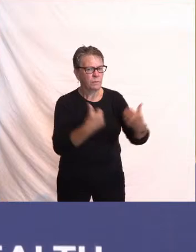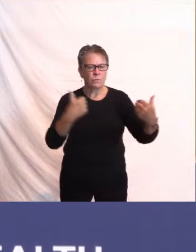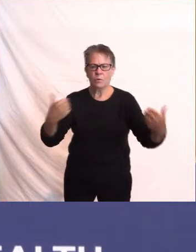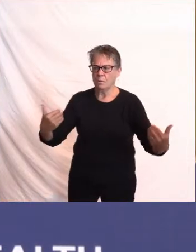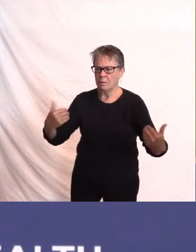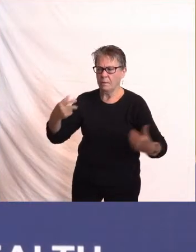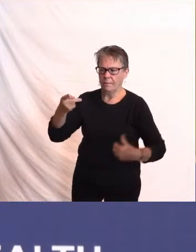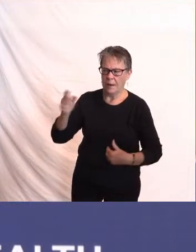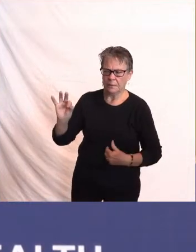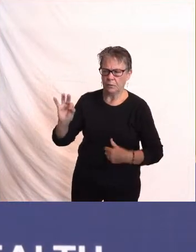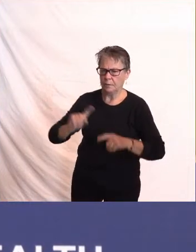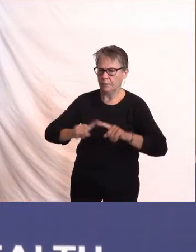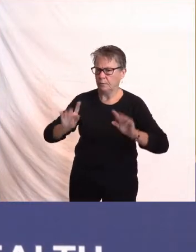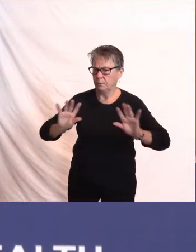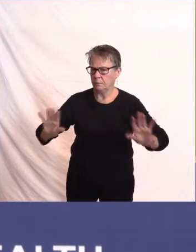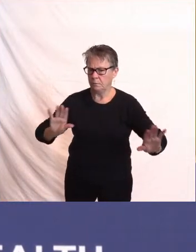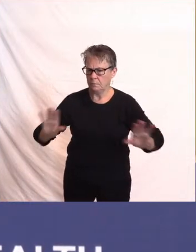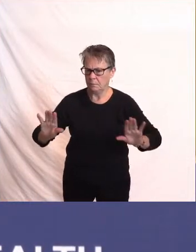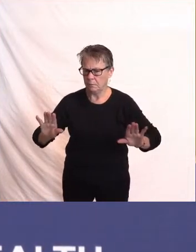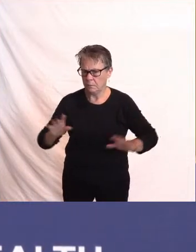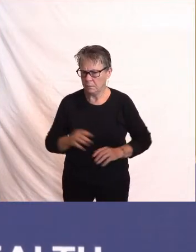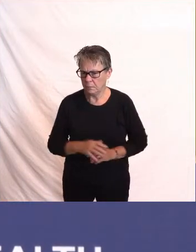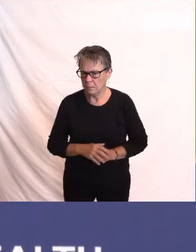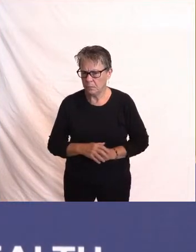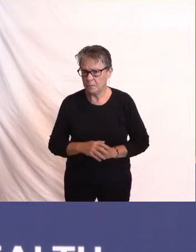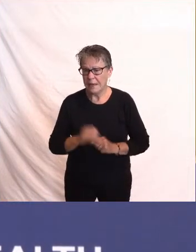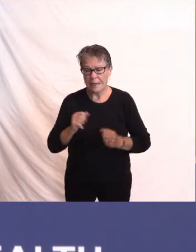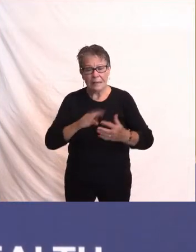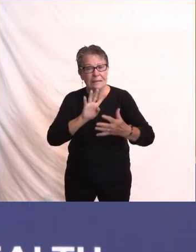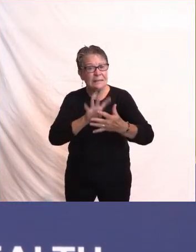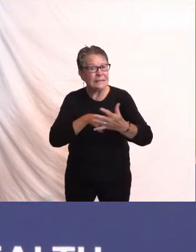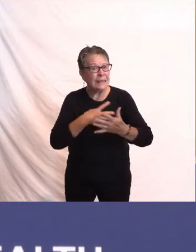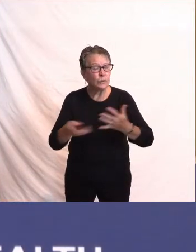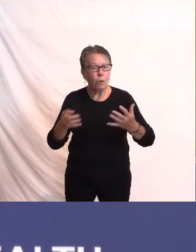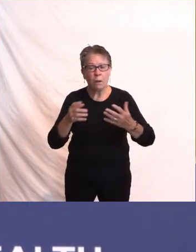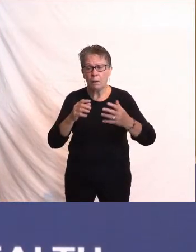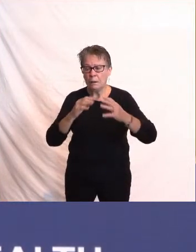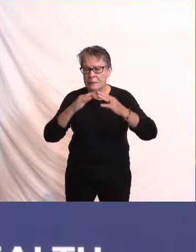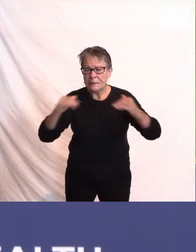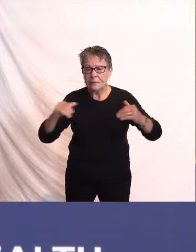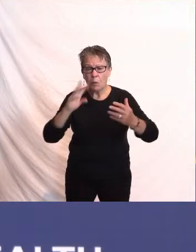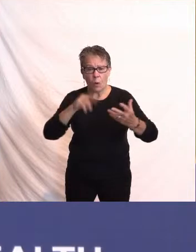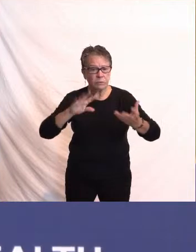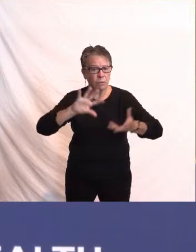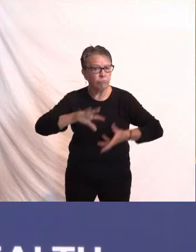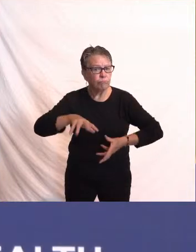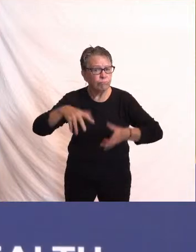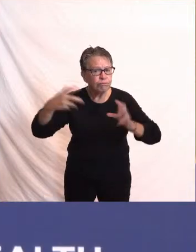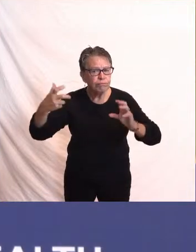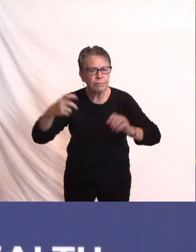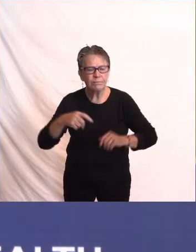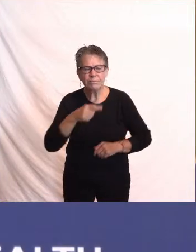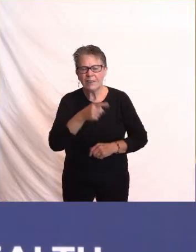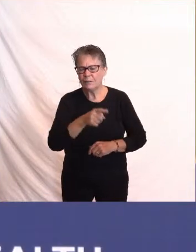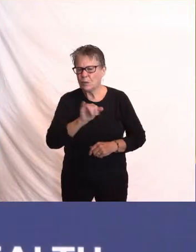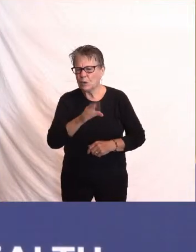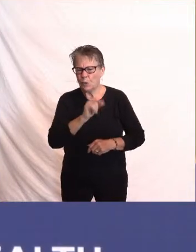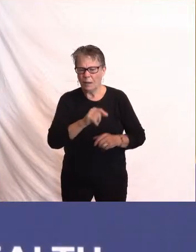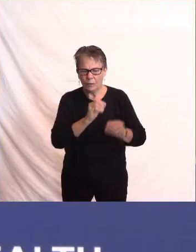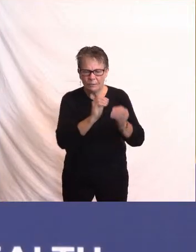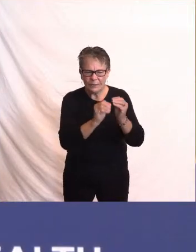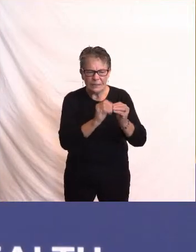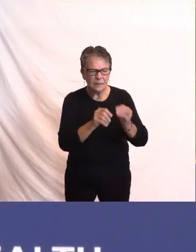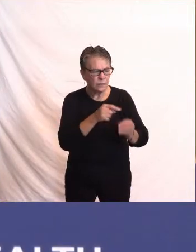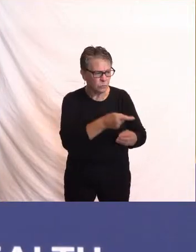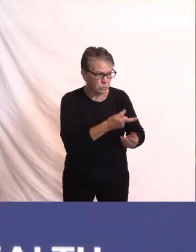on the scheduling system. I think what we're looking for, and we won't relent on this on your third question,